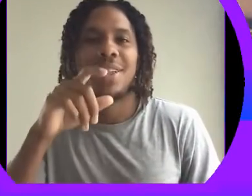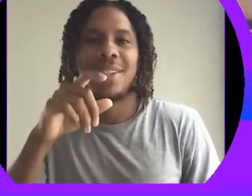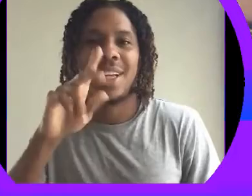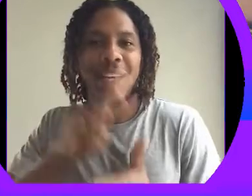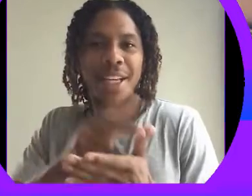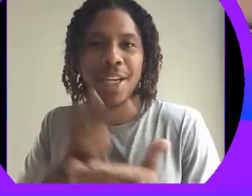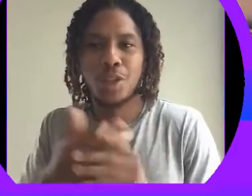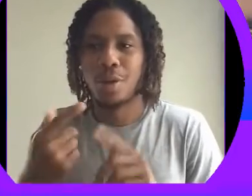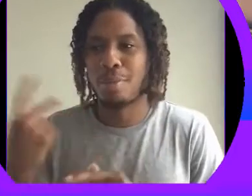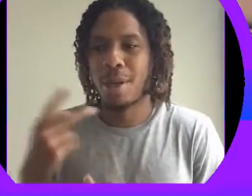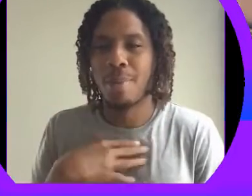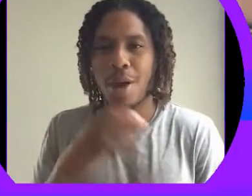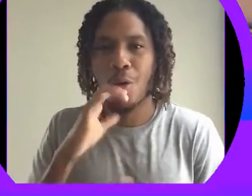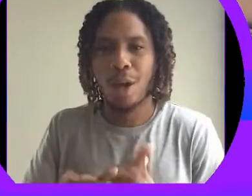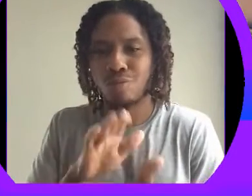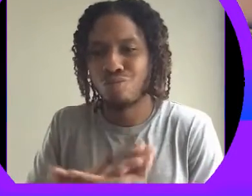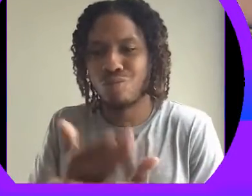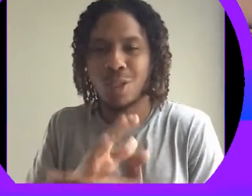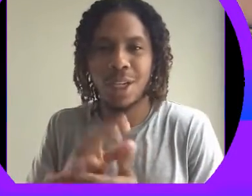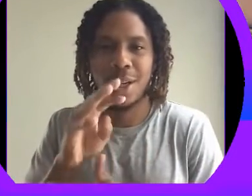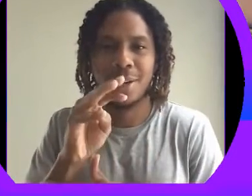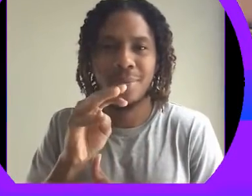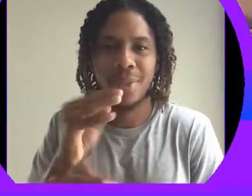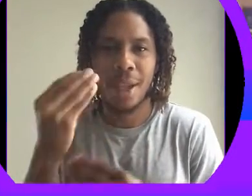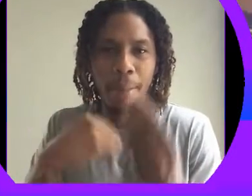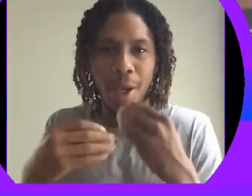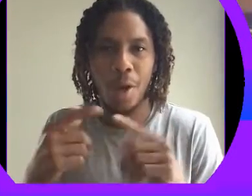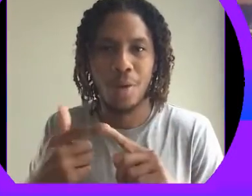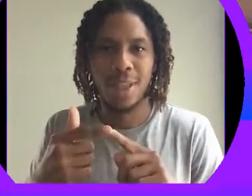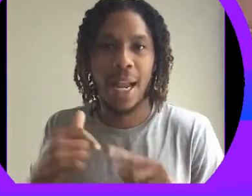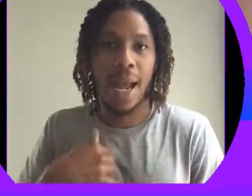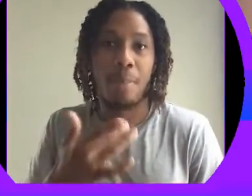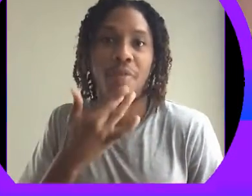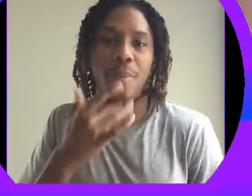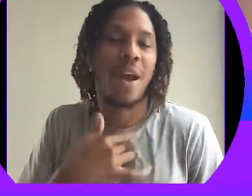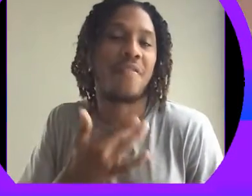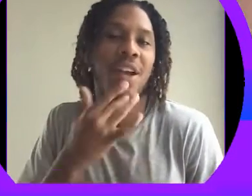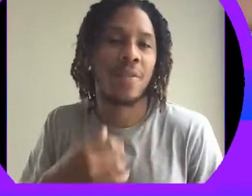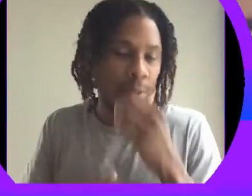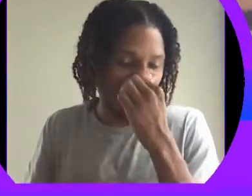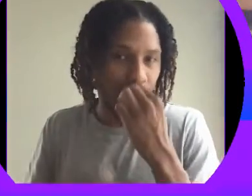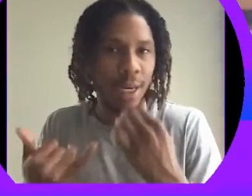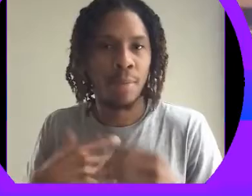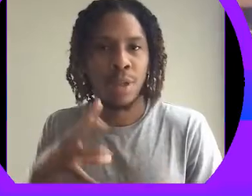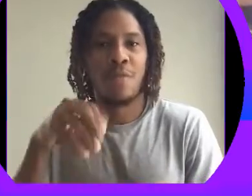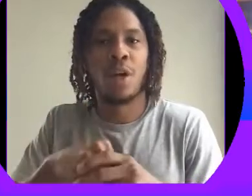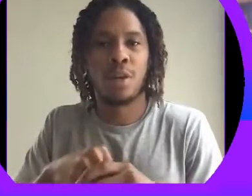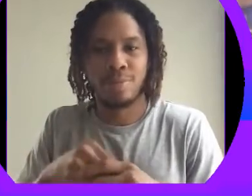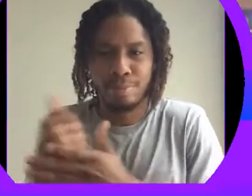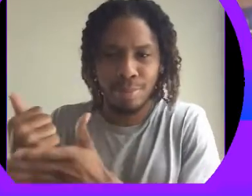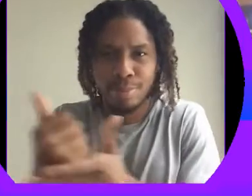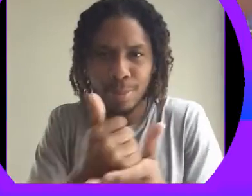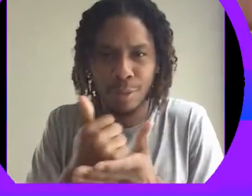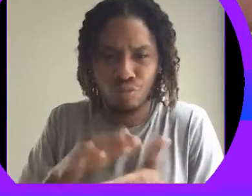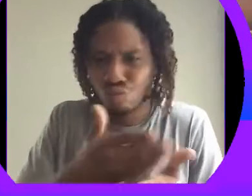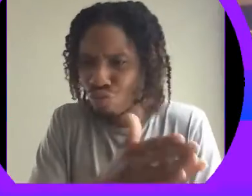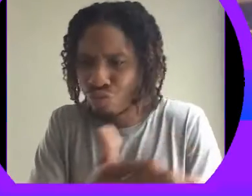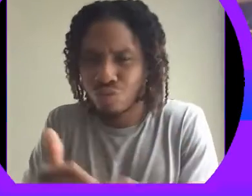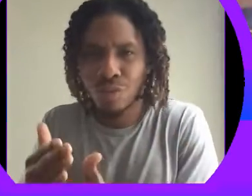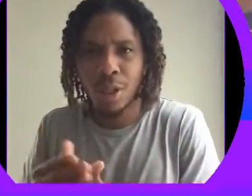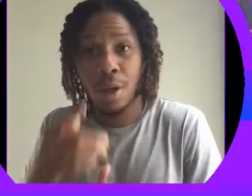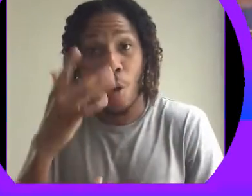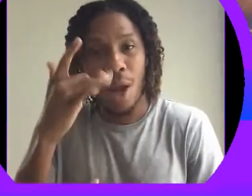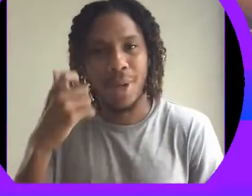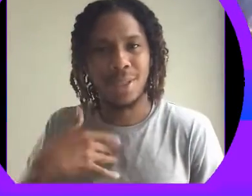are making a meal that I really enjoy. I get my hands involved with the food, and that's how, through my sensitivities, I learned